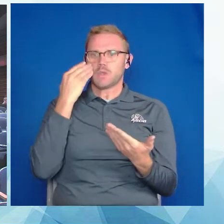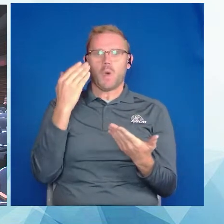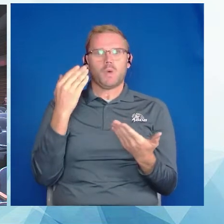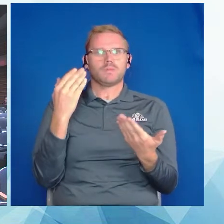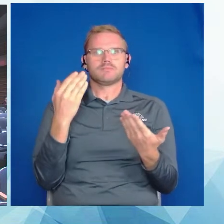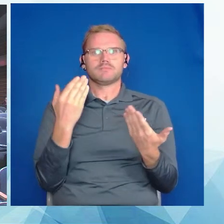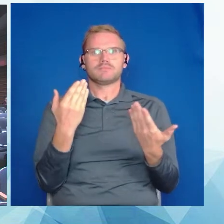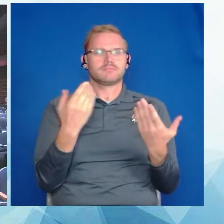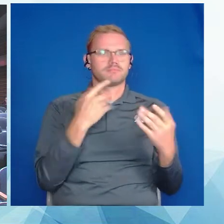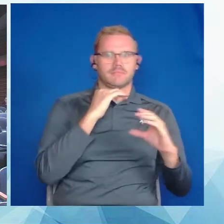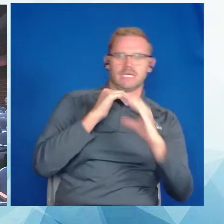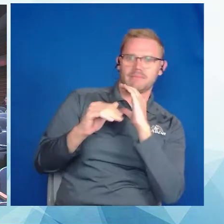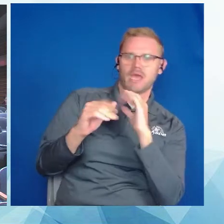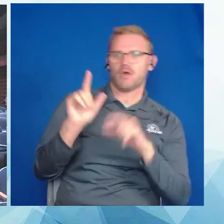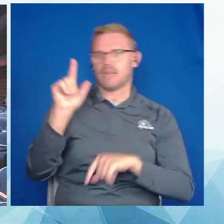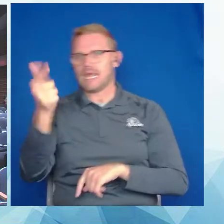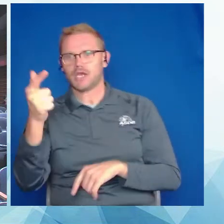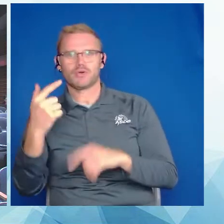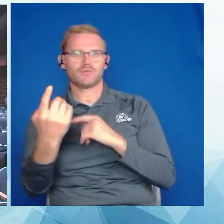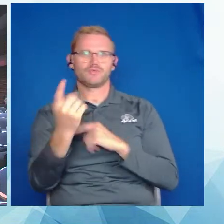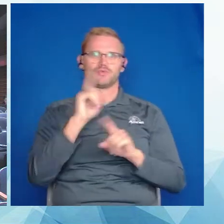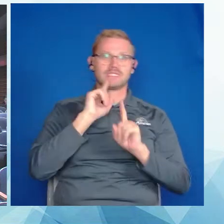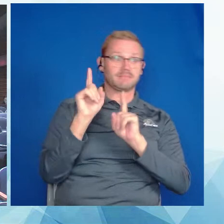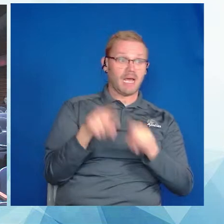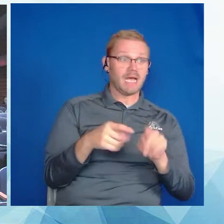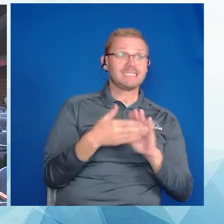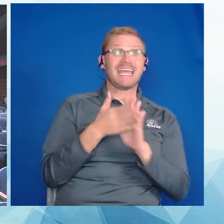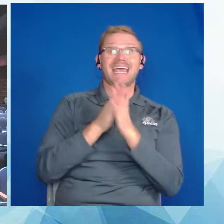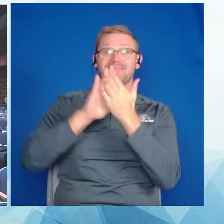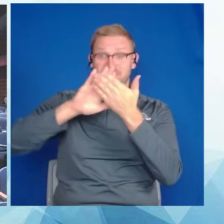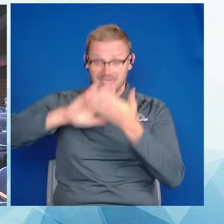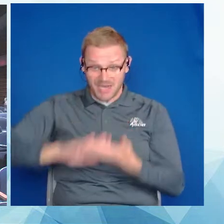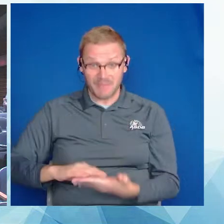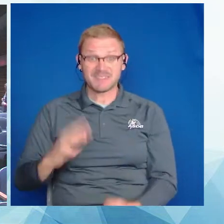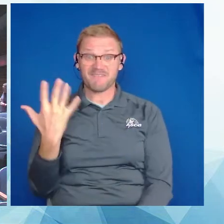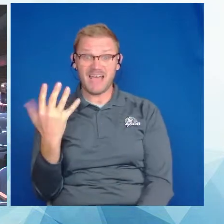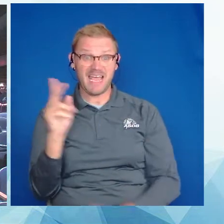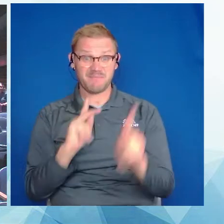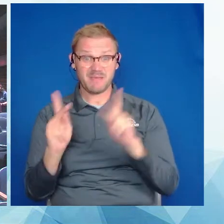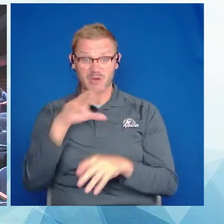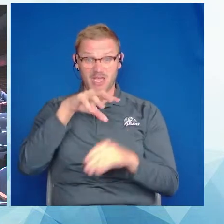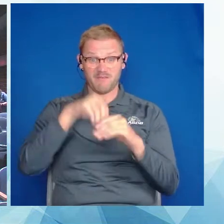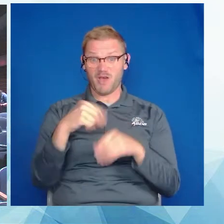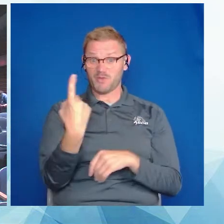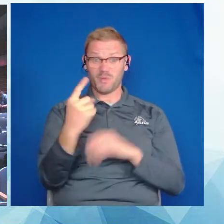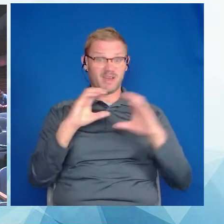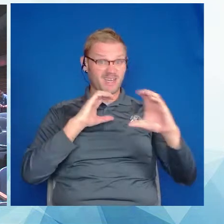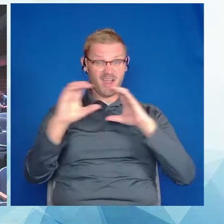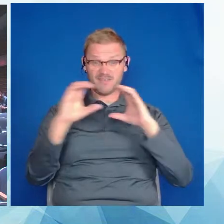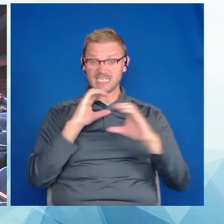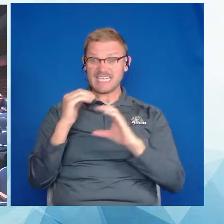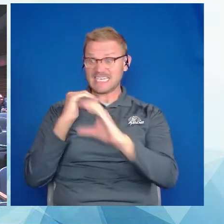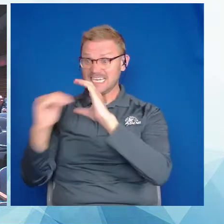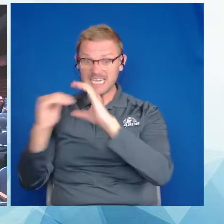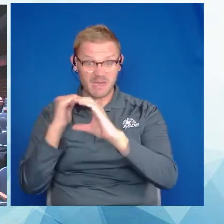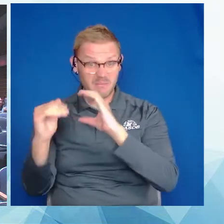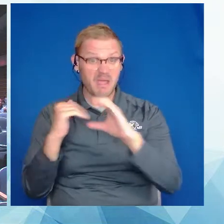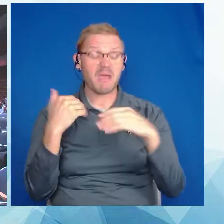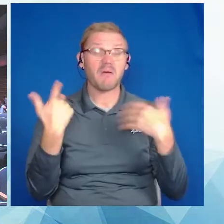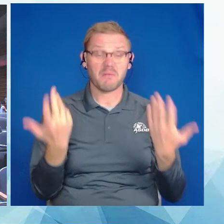know, and if you end up talking to a quorum or doing other things that are not appropriate as leading a